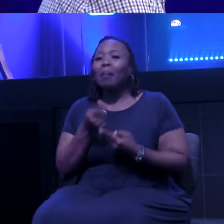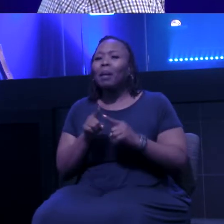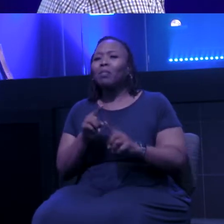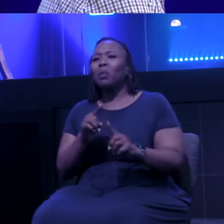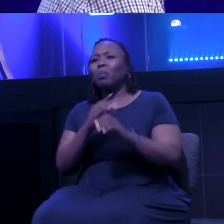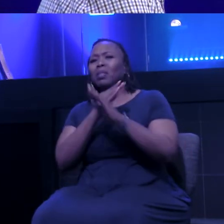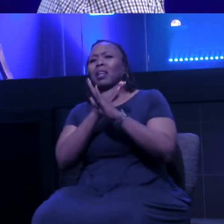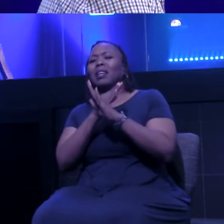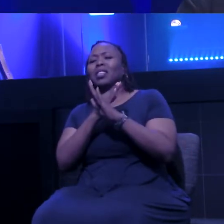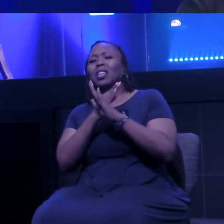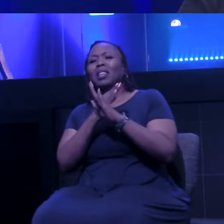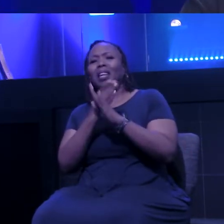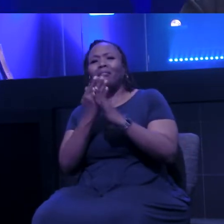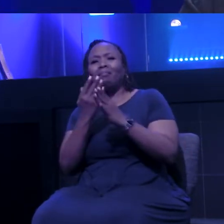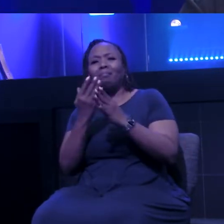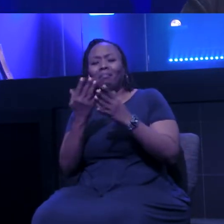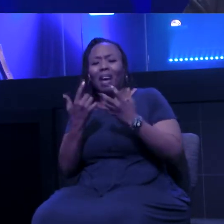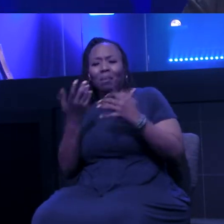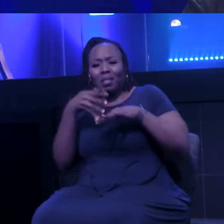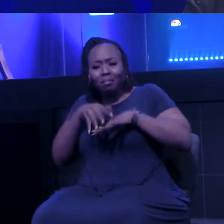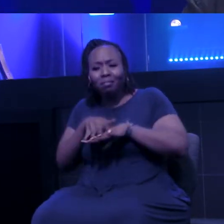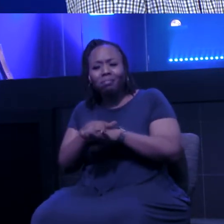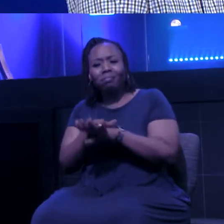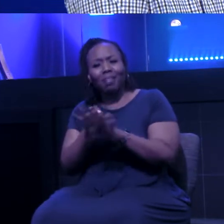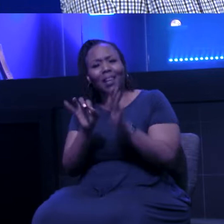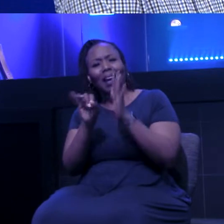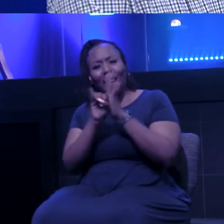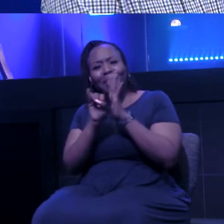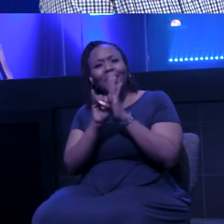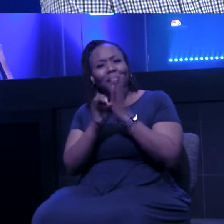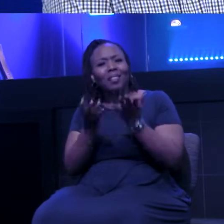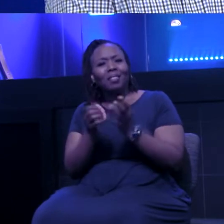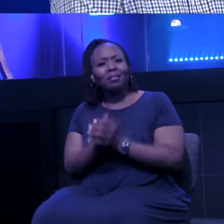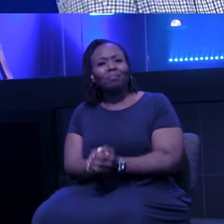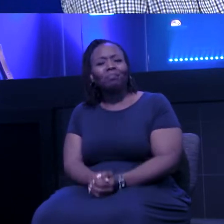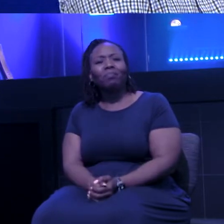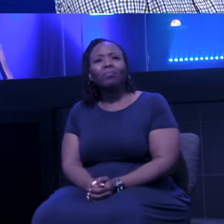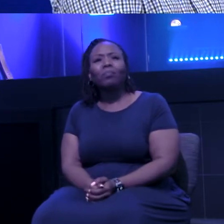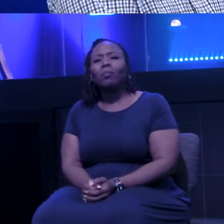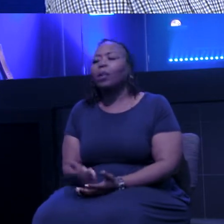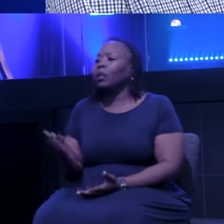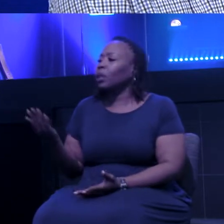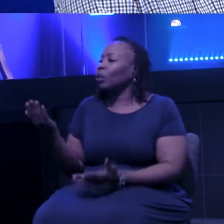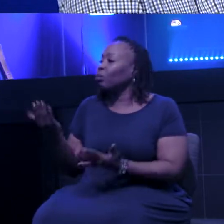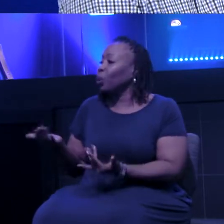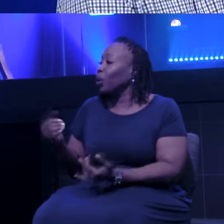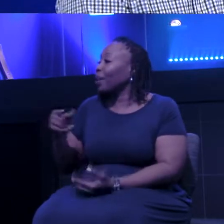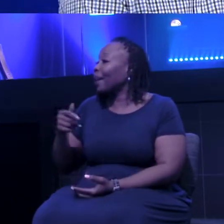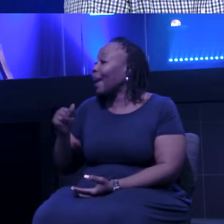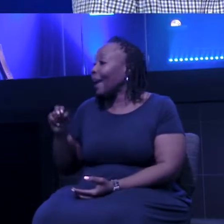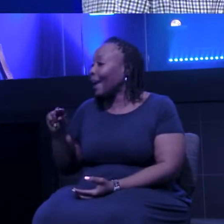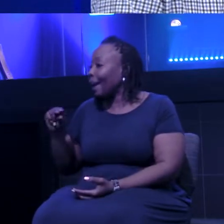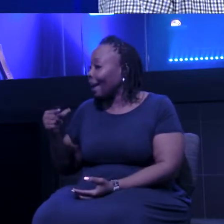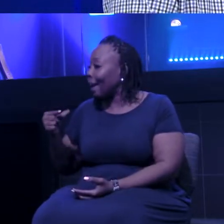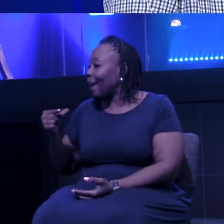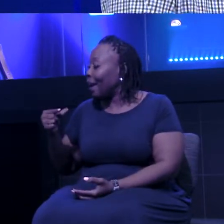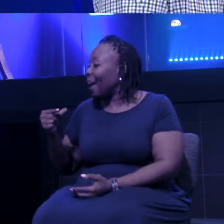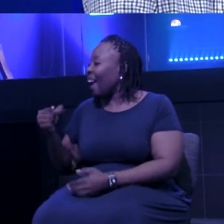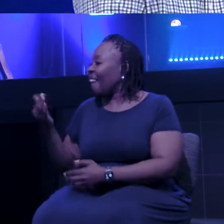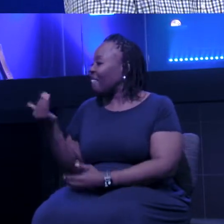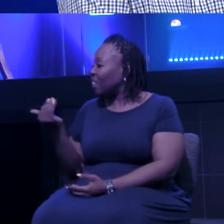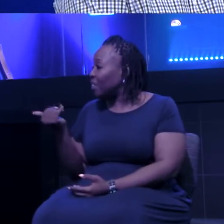and also a sense of belonging and identity. Okay. So you're in a gang at 15